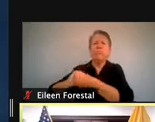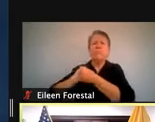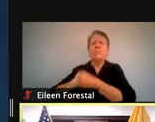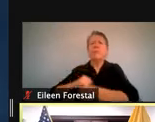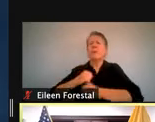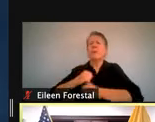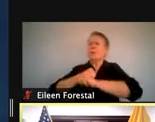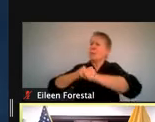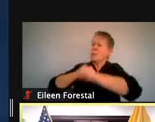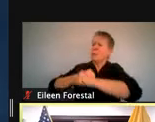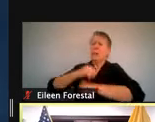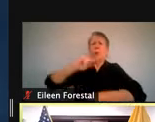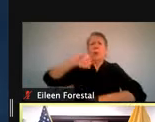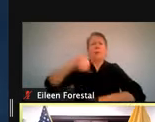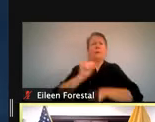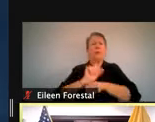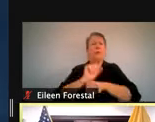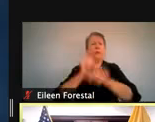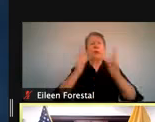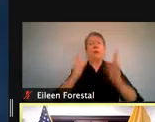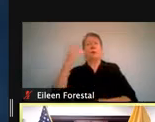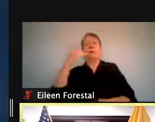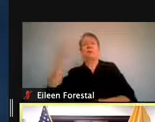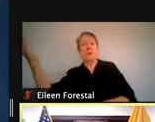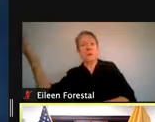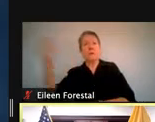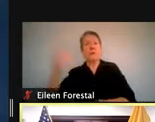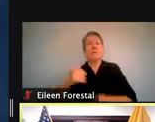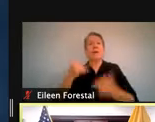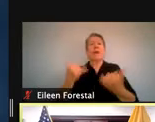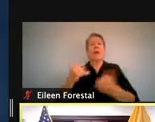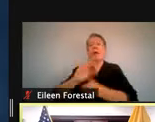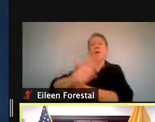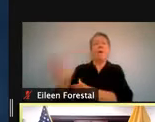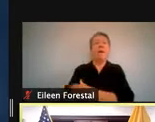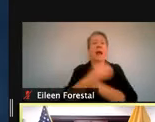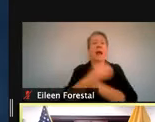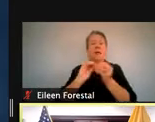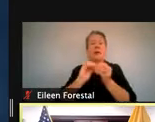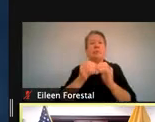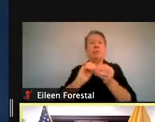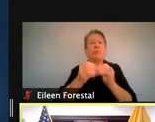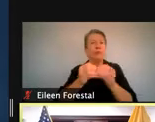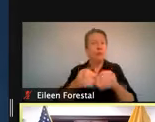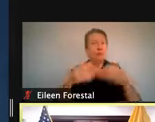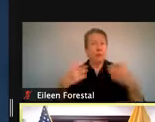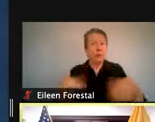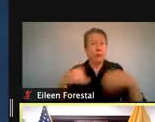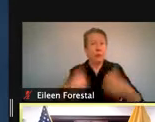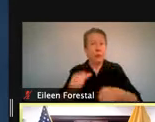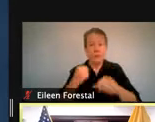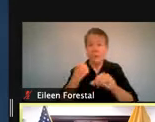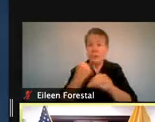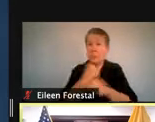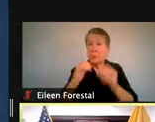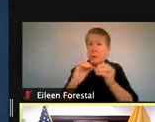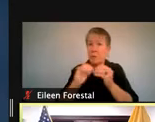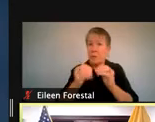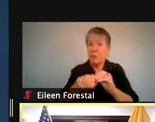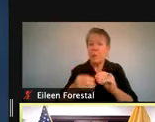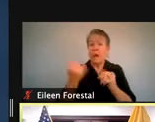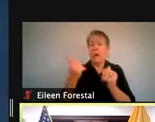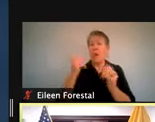With that, let's look at our overnight numbers. And as I said, they are sobering. We report an additional